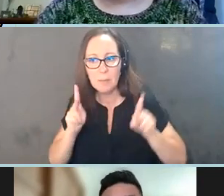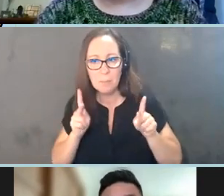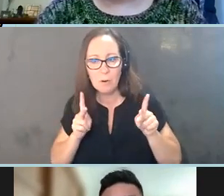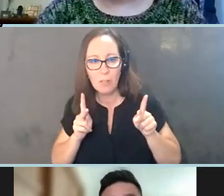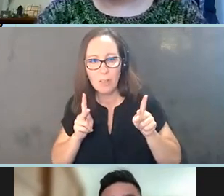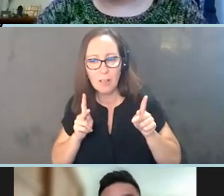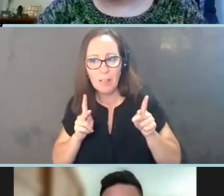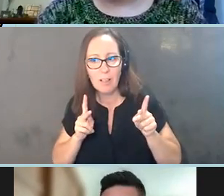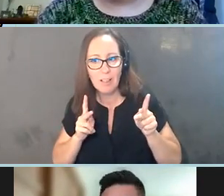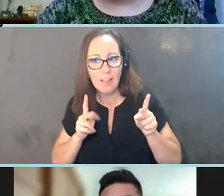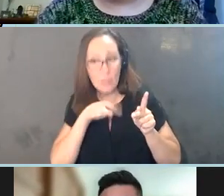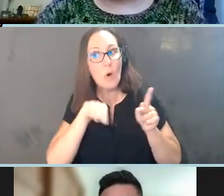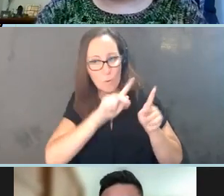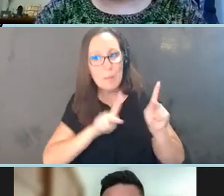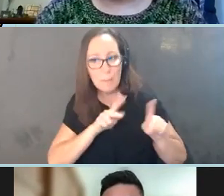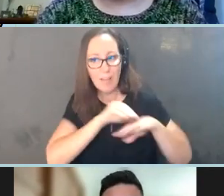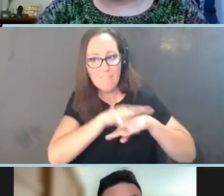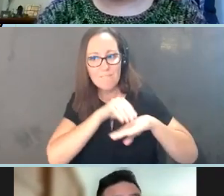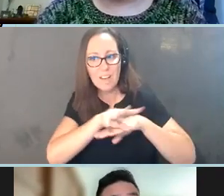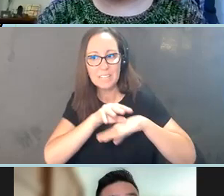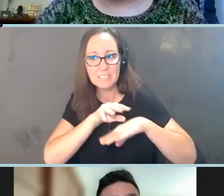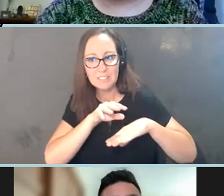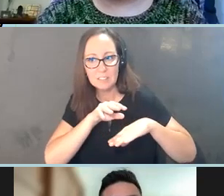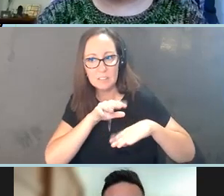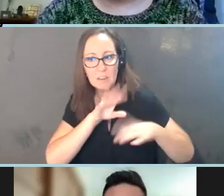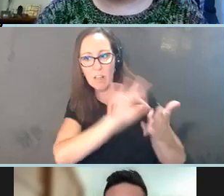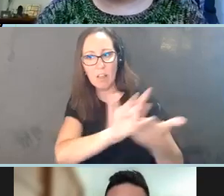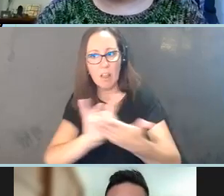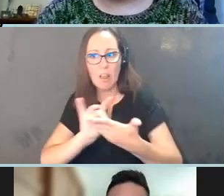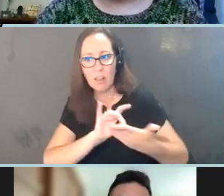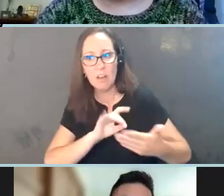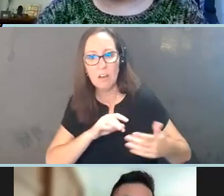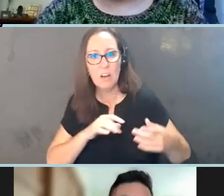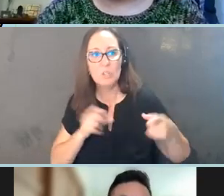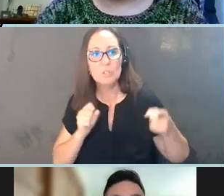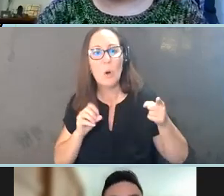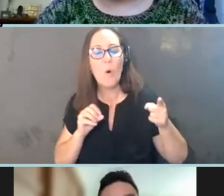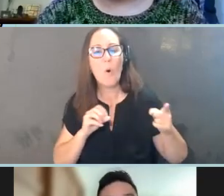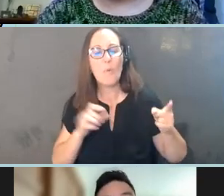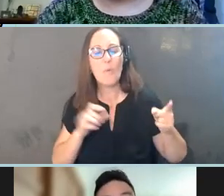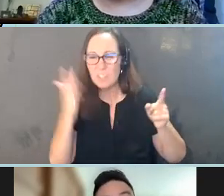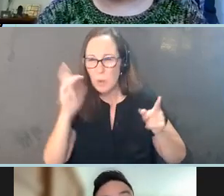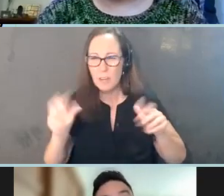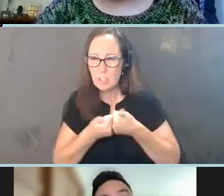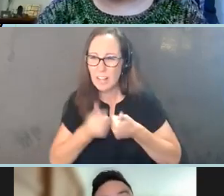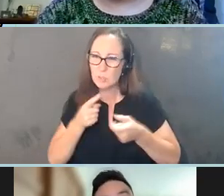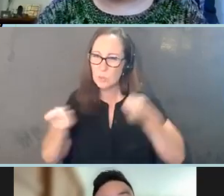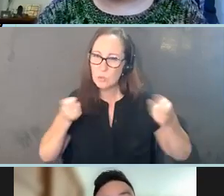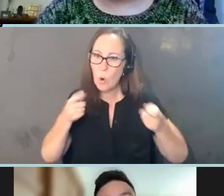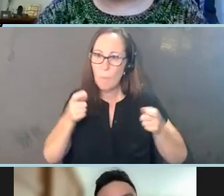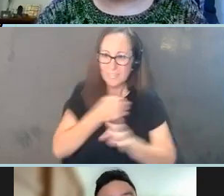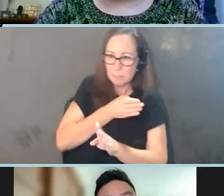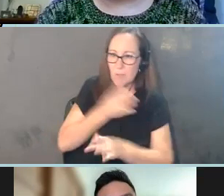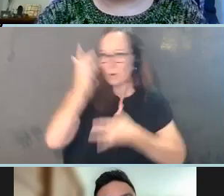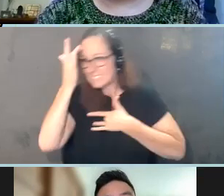you probably infected or transmitted to. And so that's why it's been so difficult to try to control this. And the tricky thing